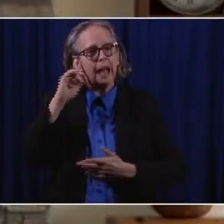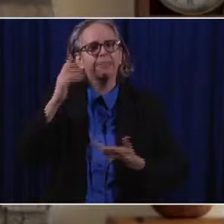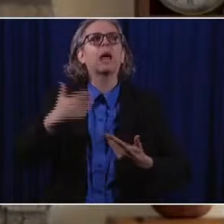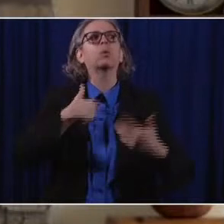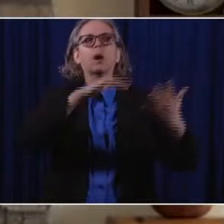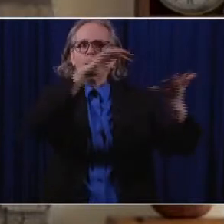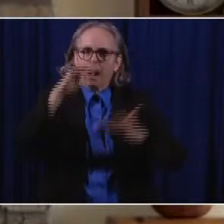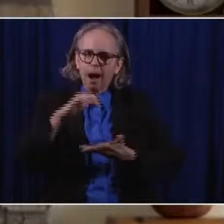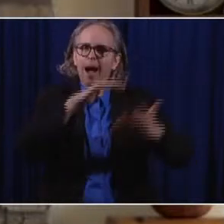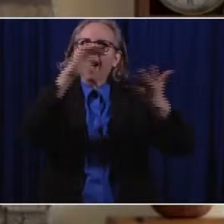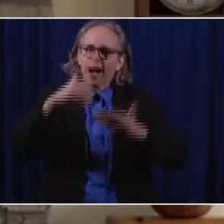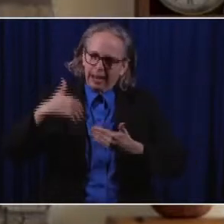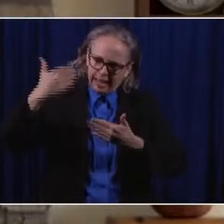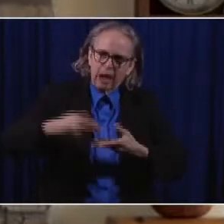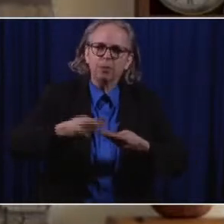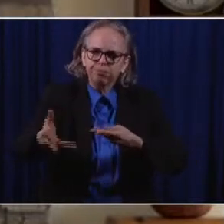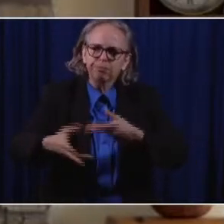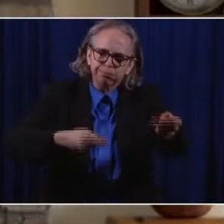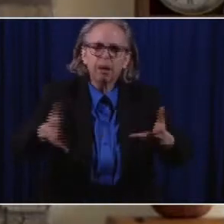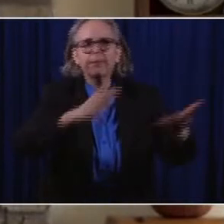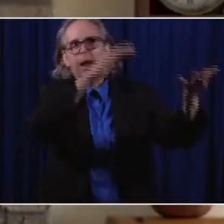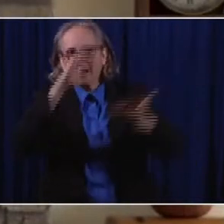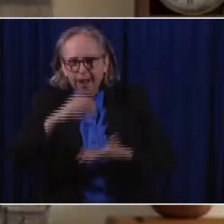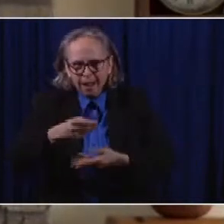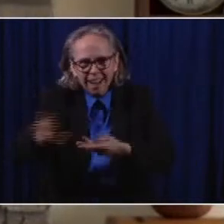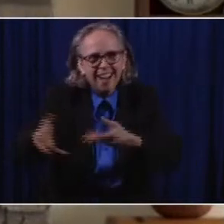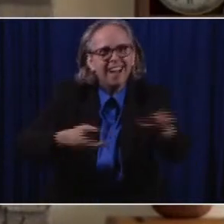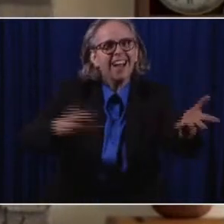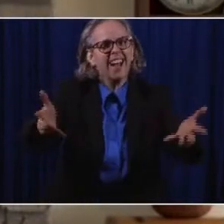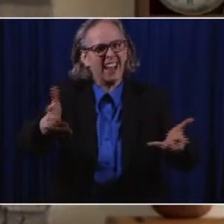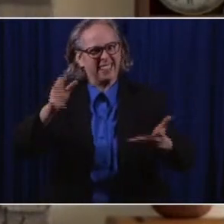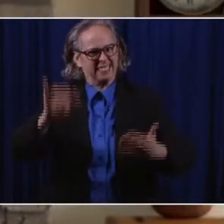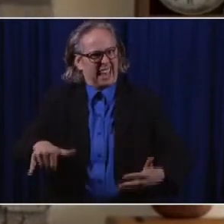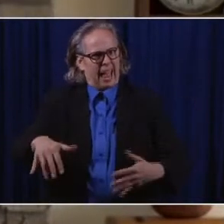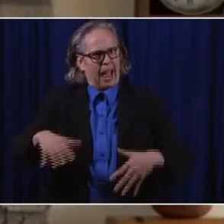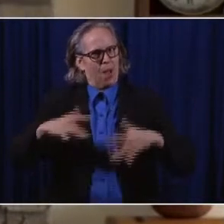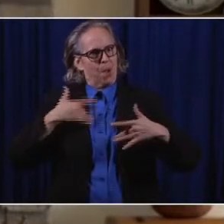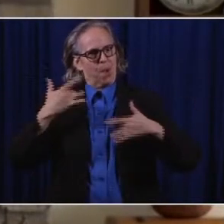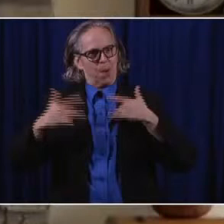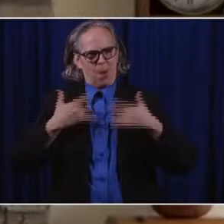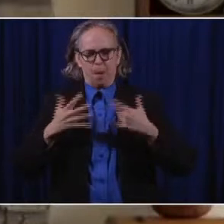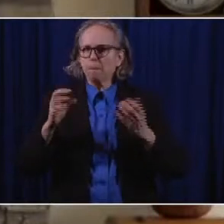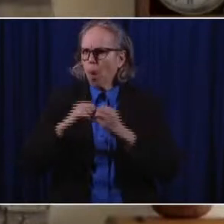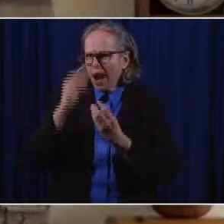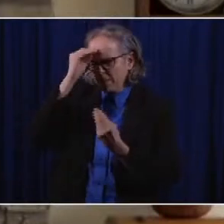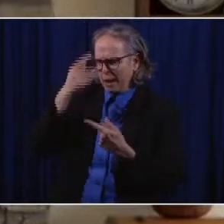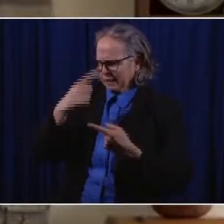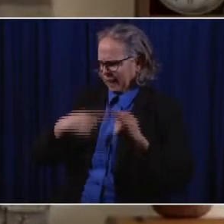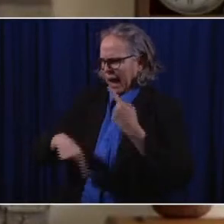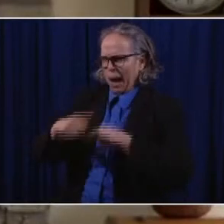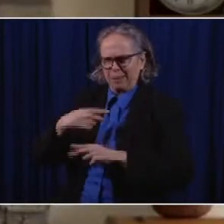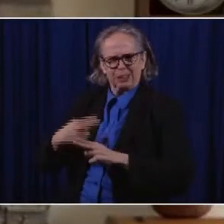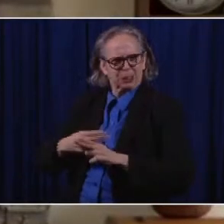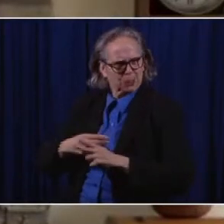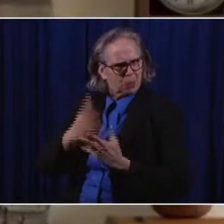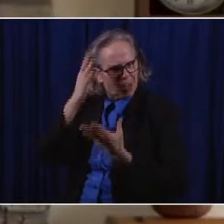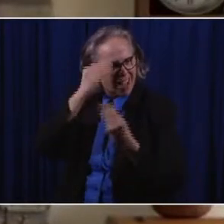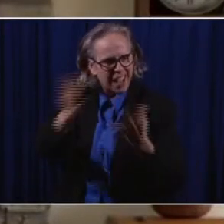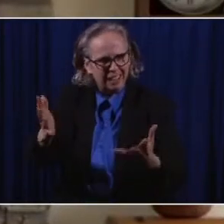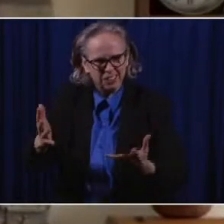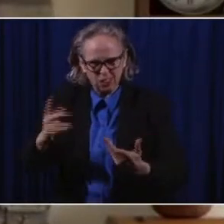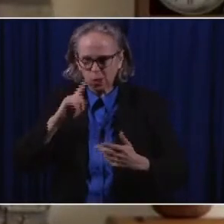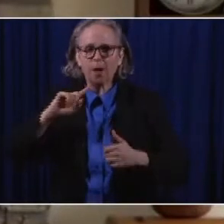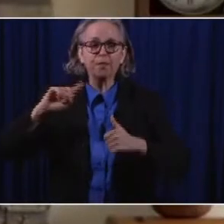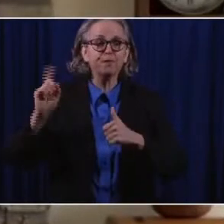out. So we'll have more information about that as we get closer. But we have a date that looks pretty definite, pretty certain, we